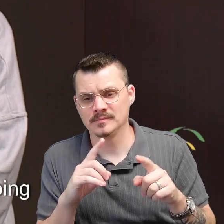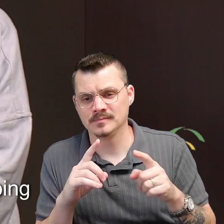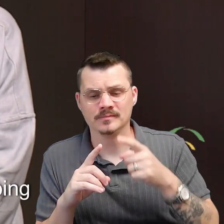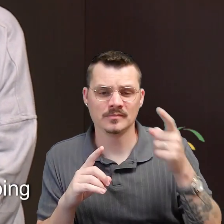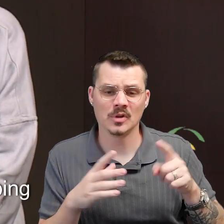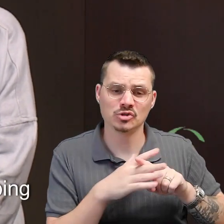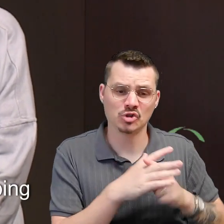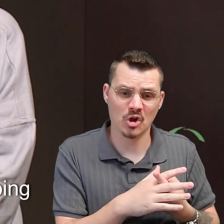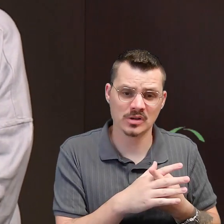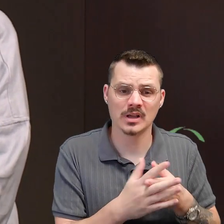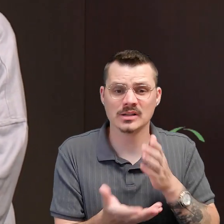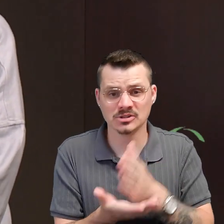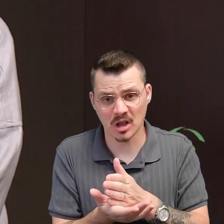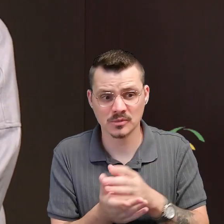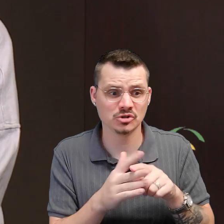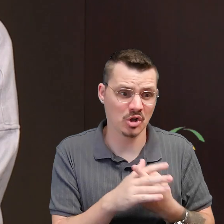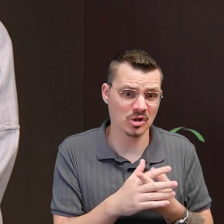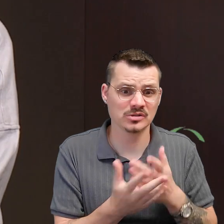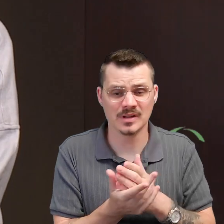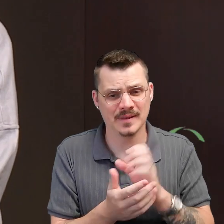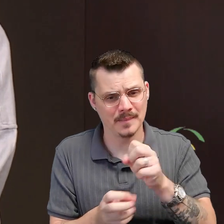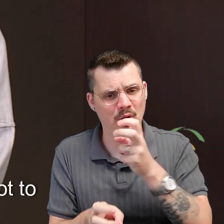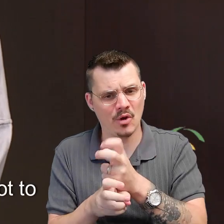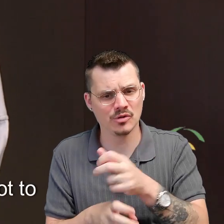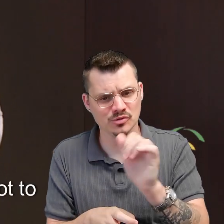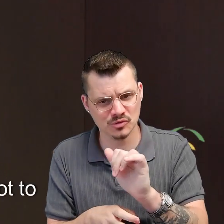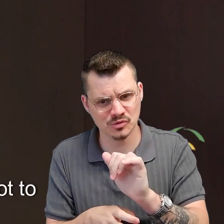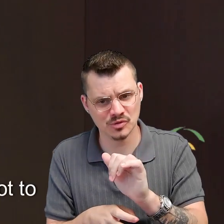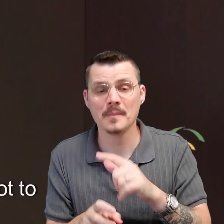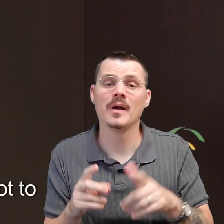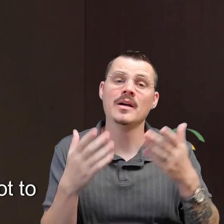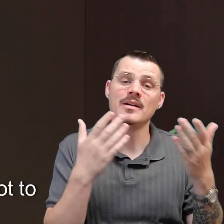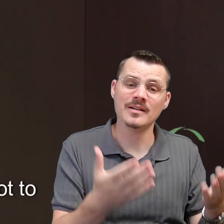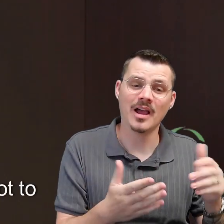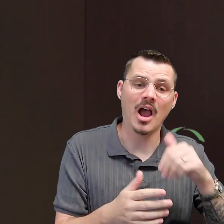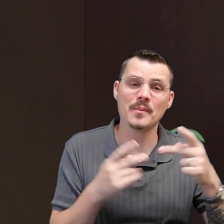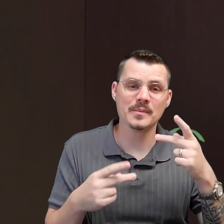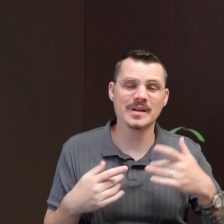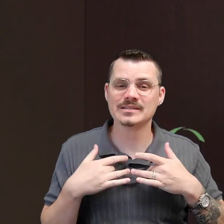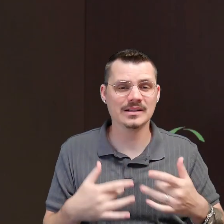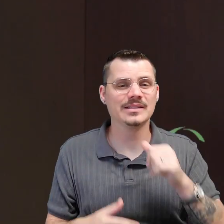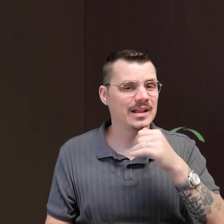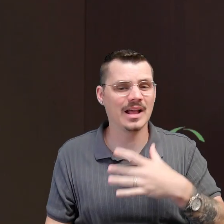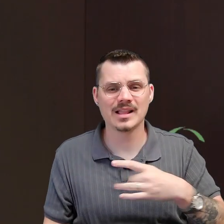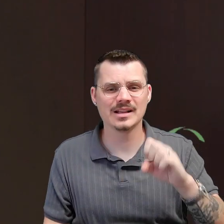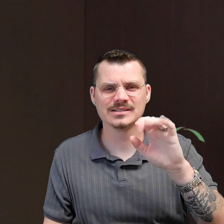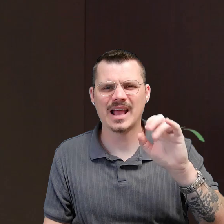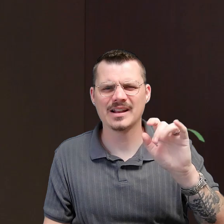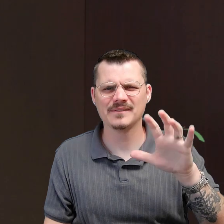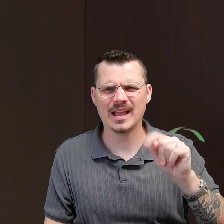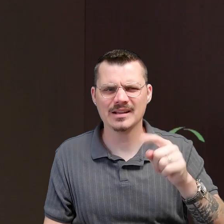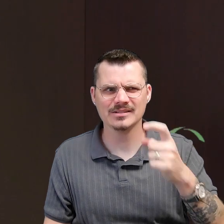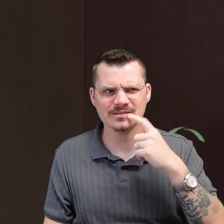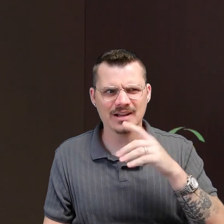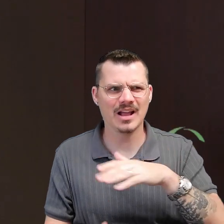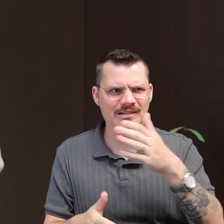other hand, starting and stopping can be hard on people too. On the other hand, people yet tend not to like the side effects. How many hands is